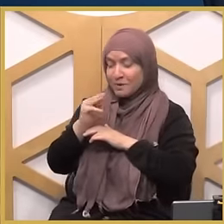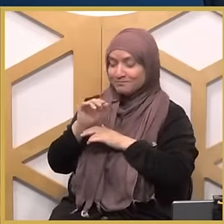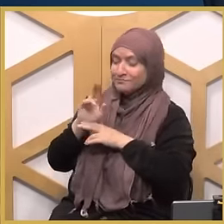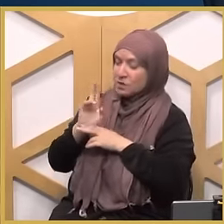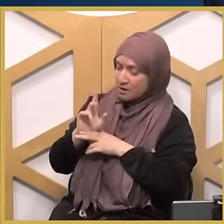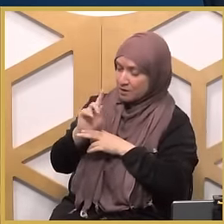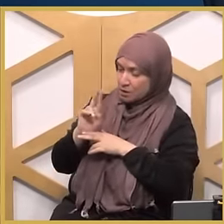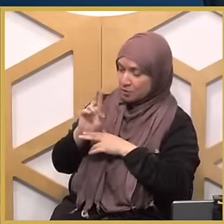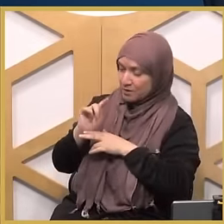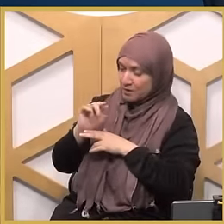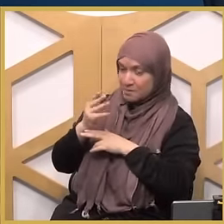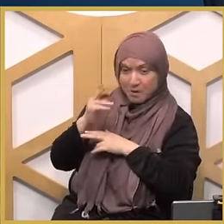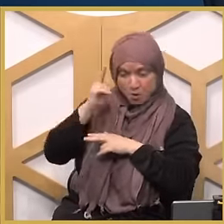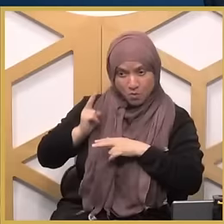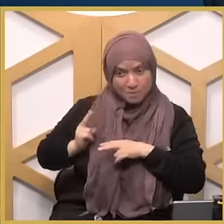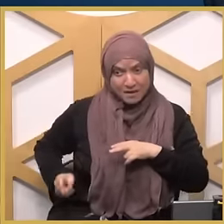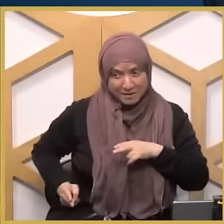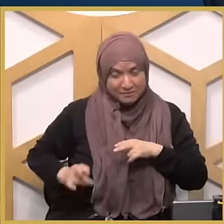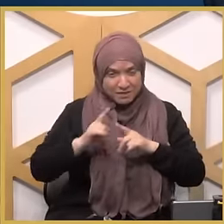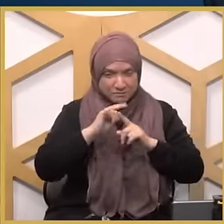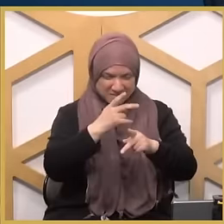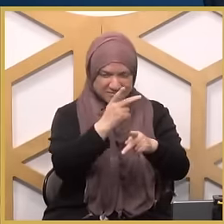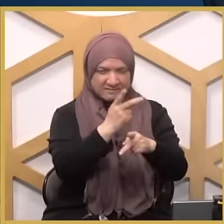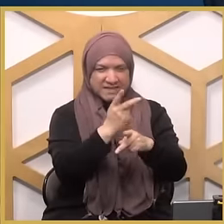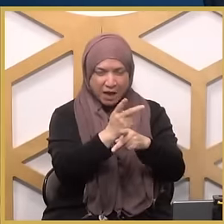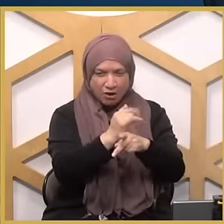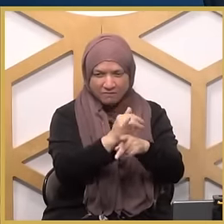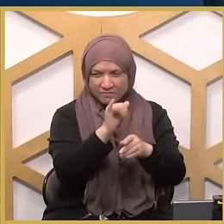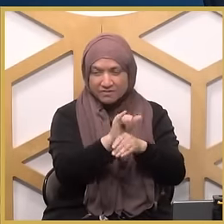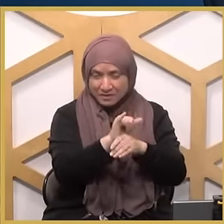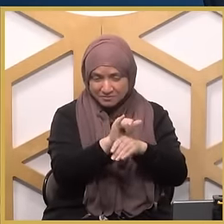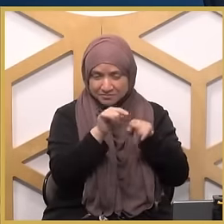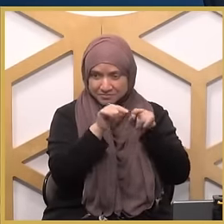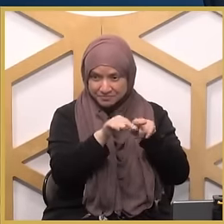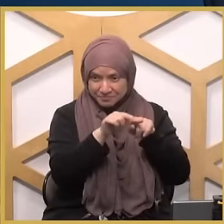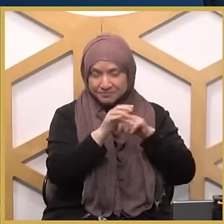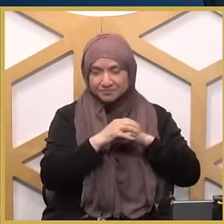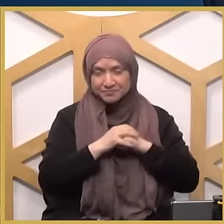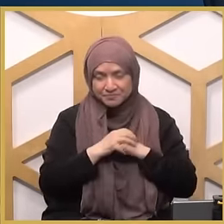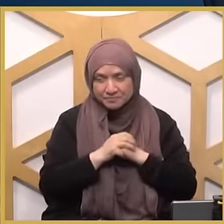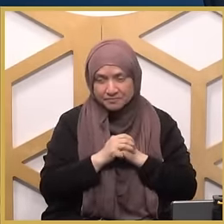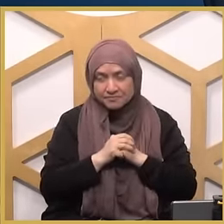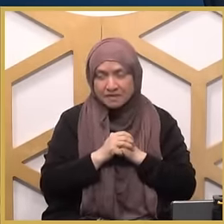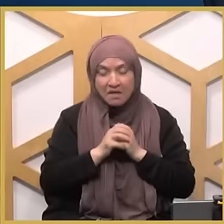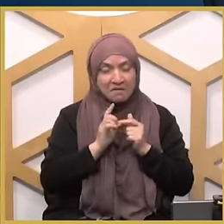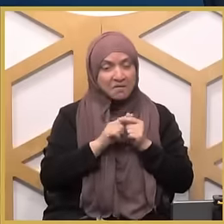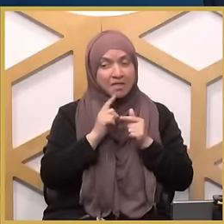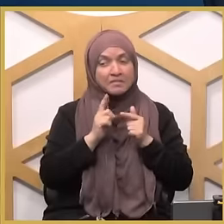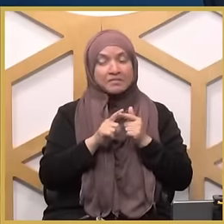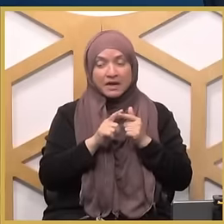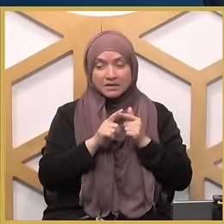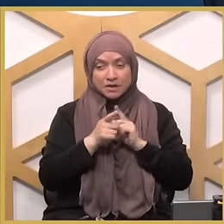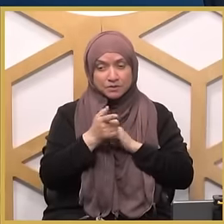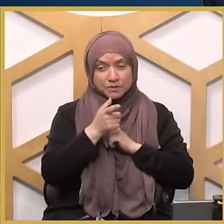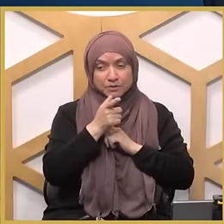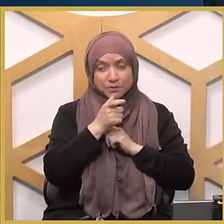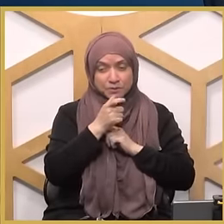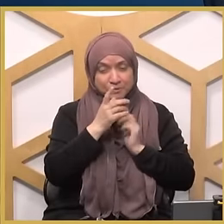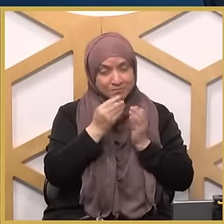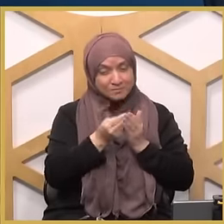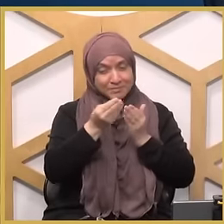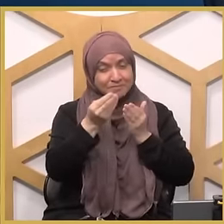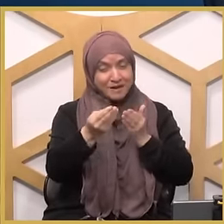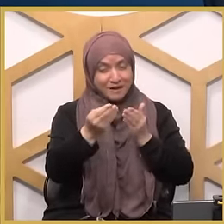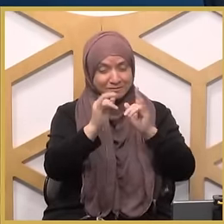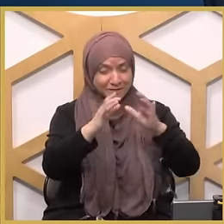And then, who can buy the water of Bi'r Ruma, the water well of Ruma? He goes, I'll take care of it, Ya Rasulullah. When